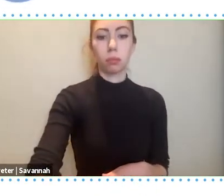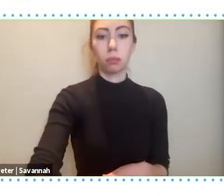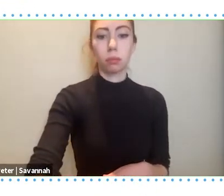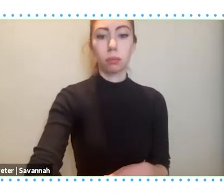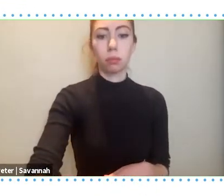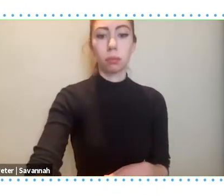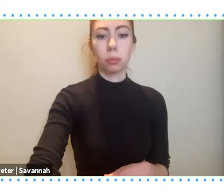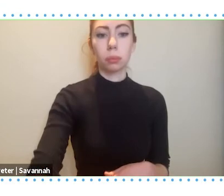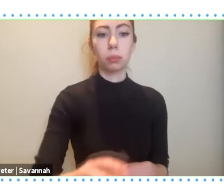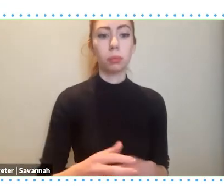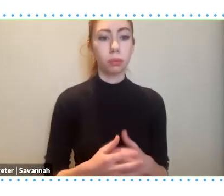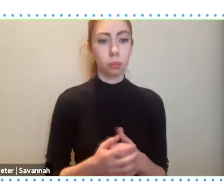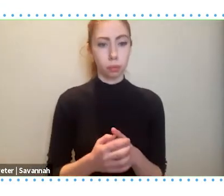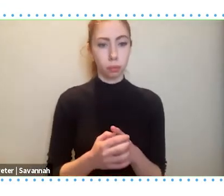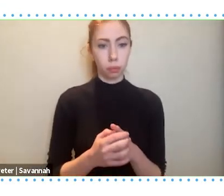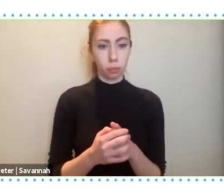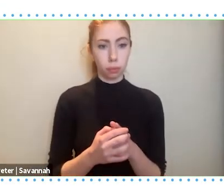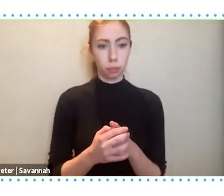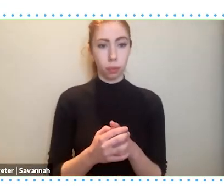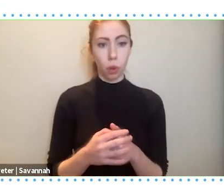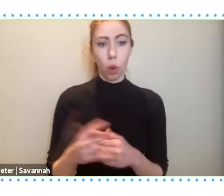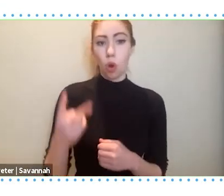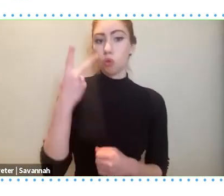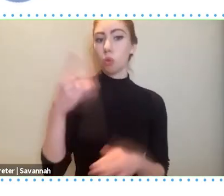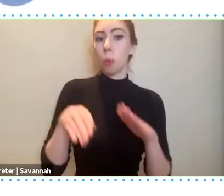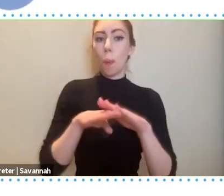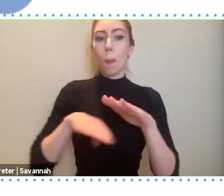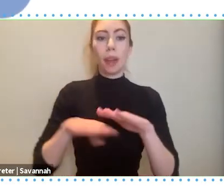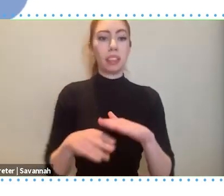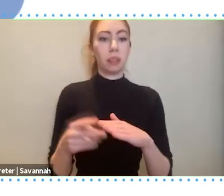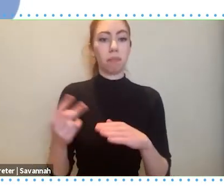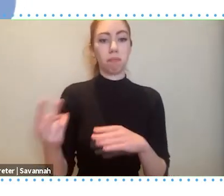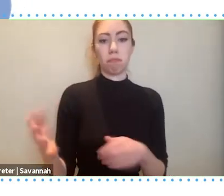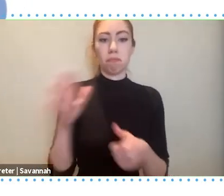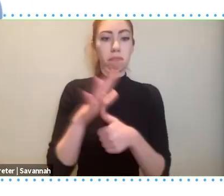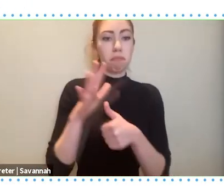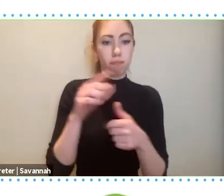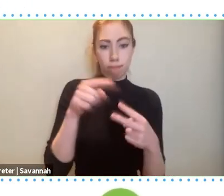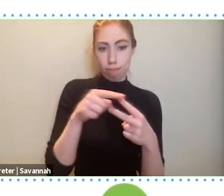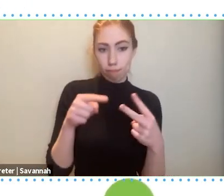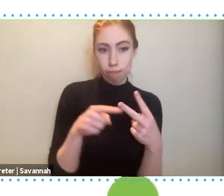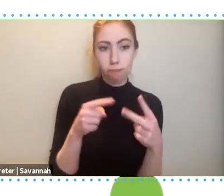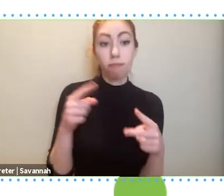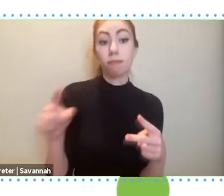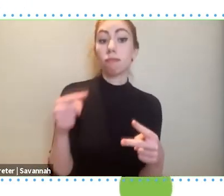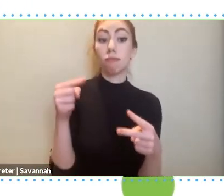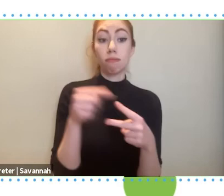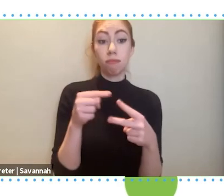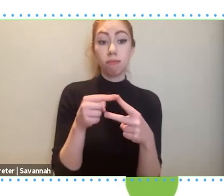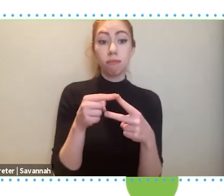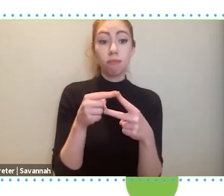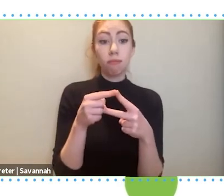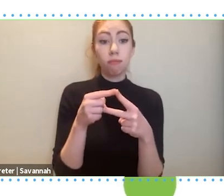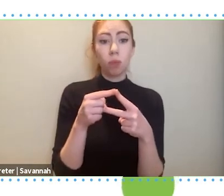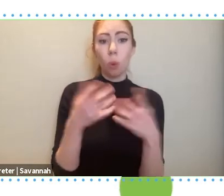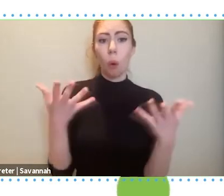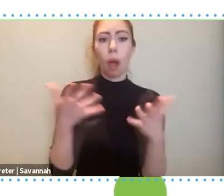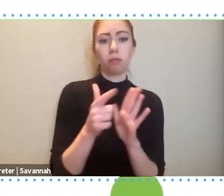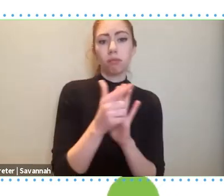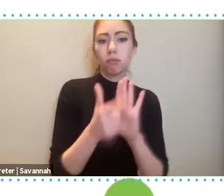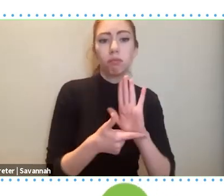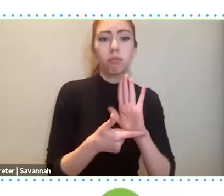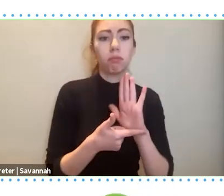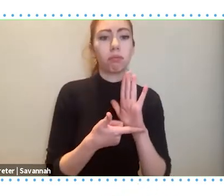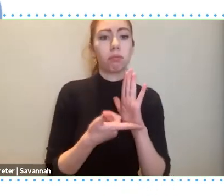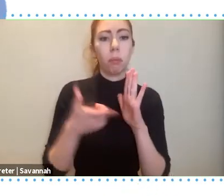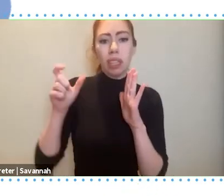governance. What is required by the legislative bodies, which could be CRA for the nonprofits that are charities, and then what's the applicable provincial,